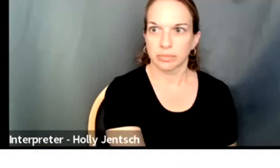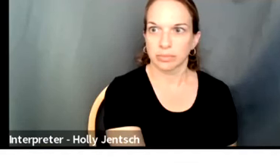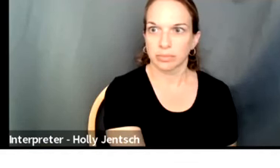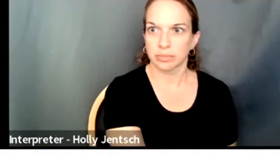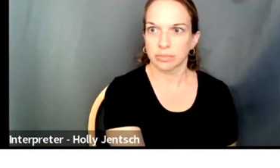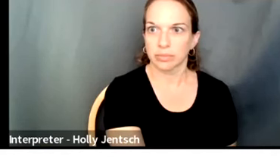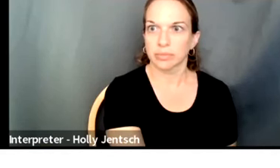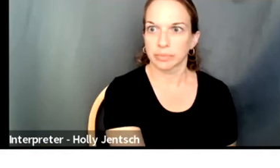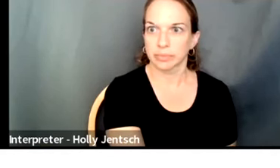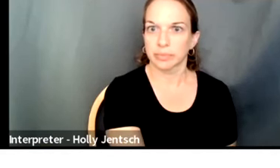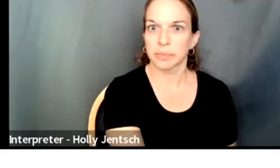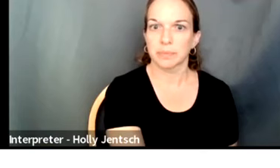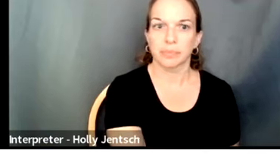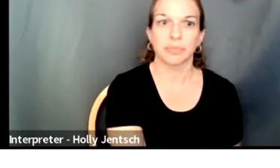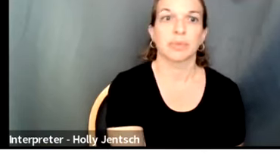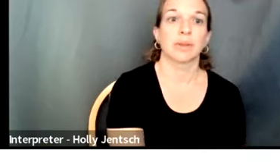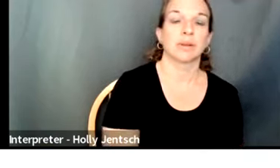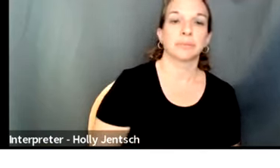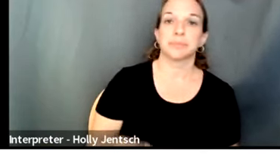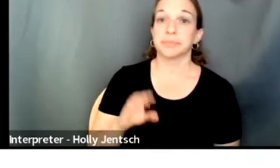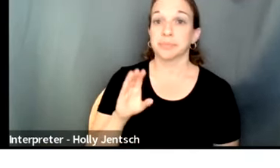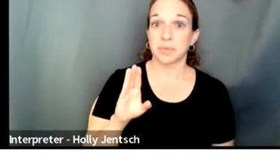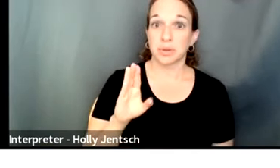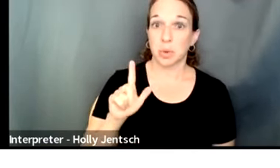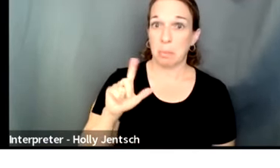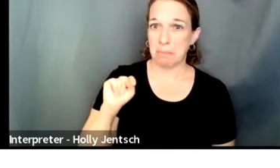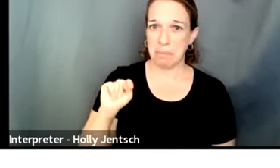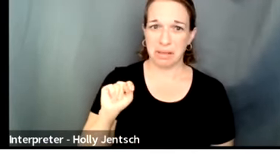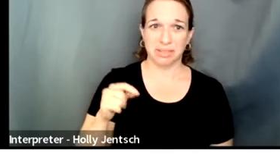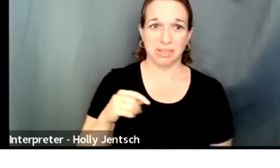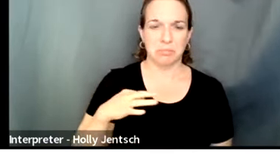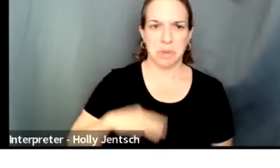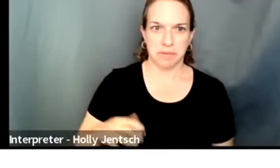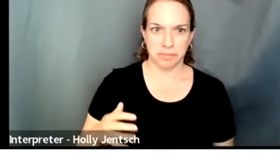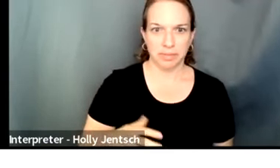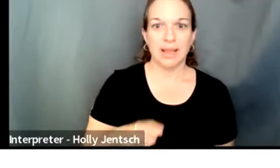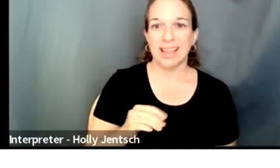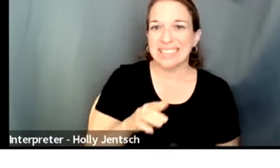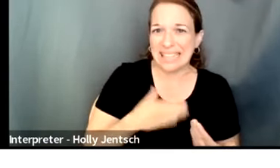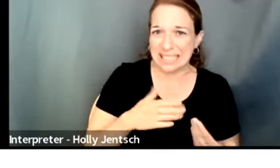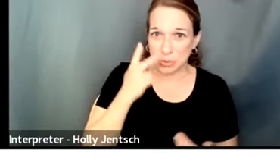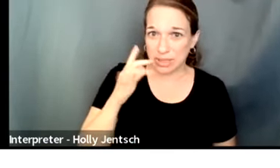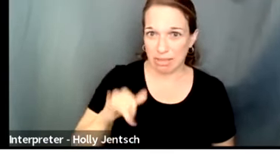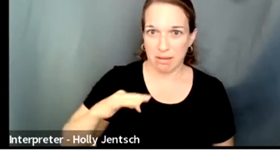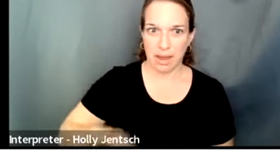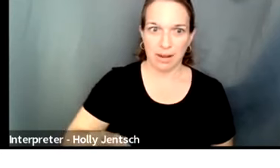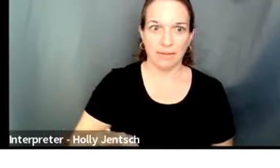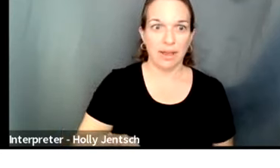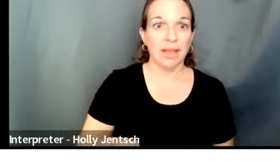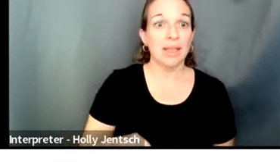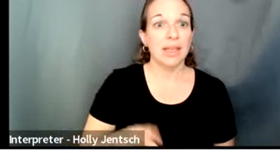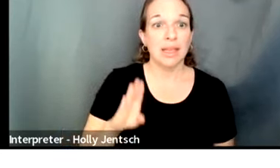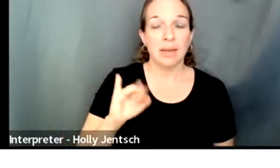It's actually pretty easy because the BILT members feel that they own the program or co-own the program. They're likely to seek the graduates